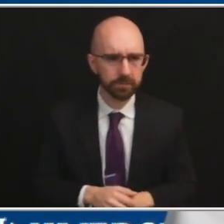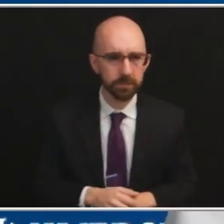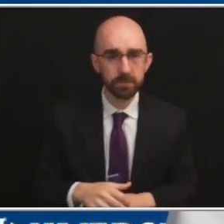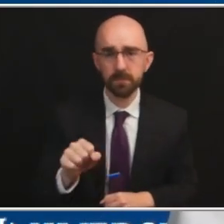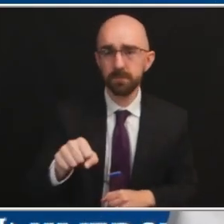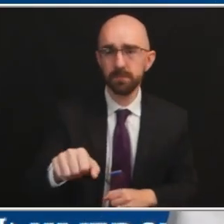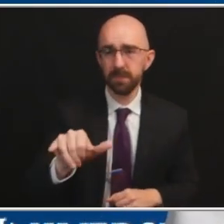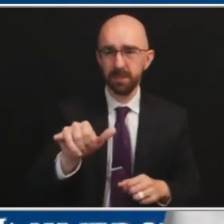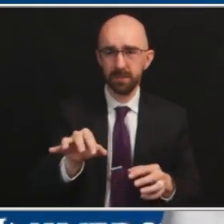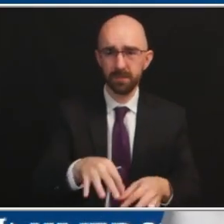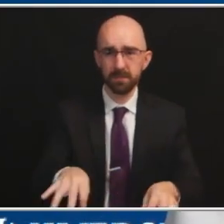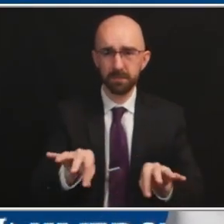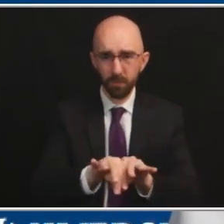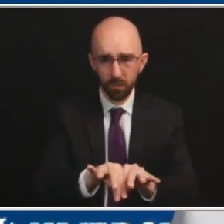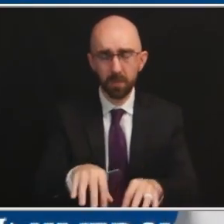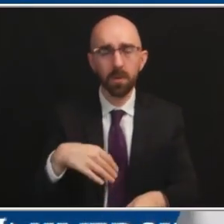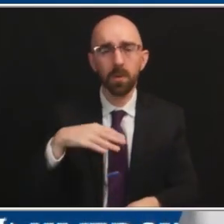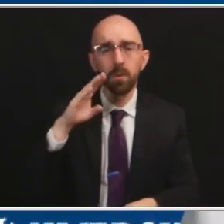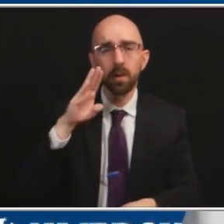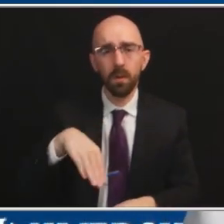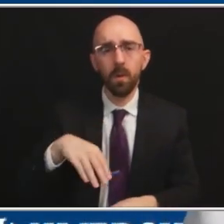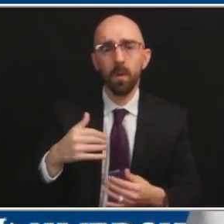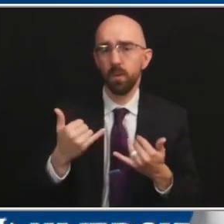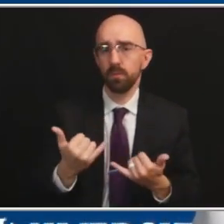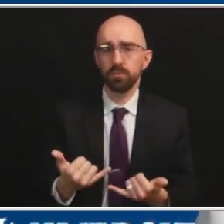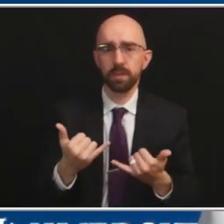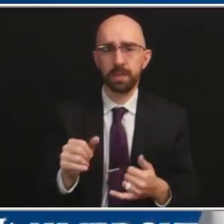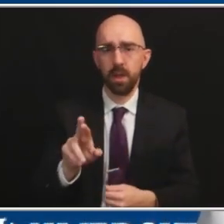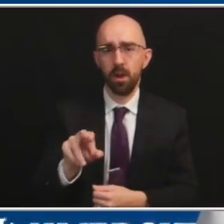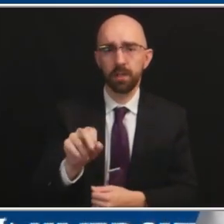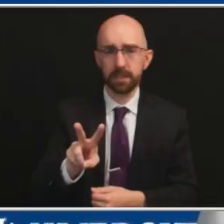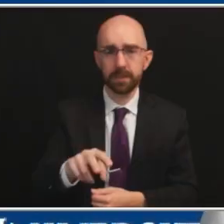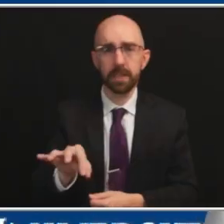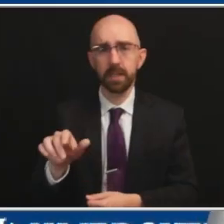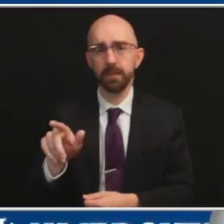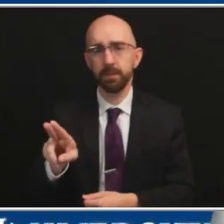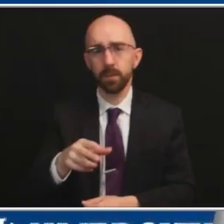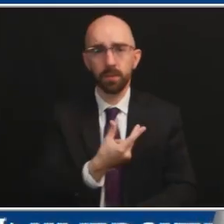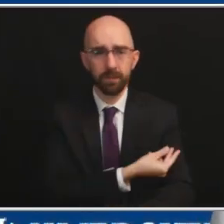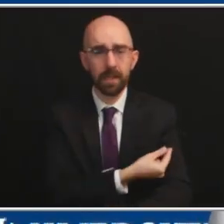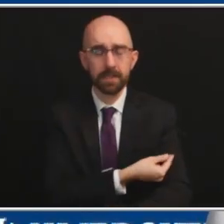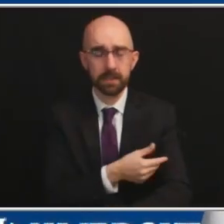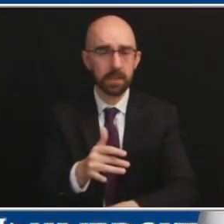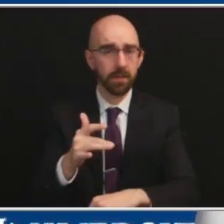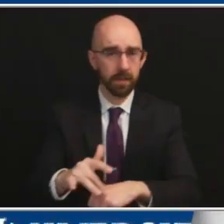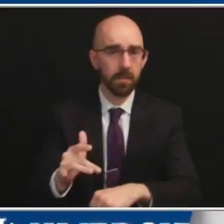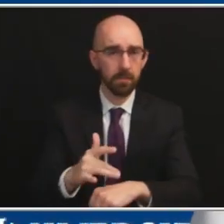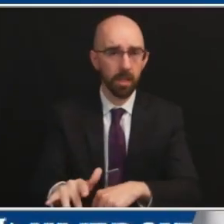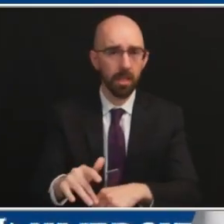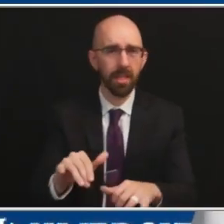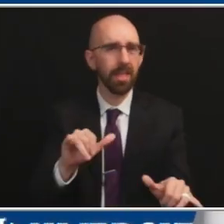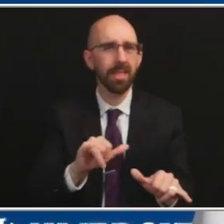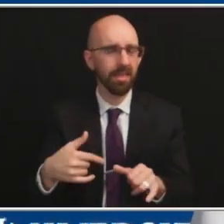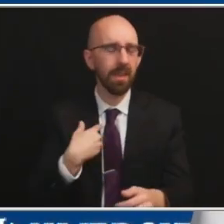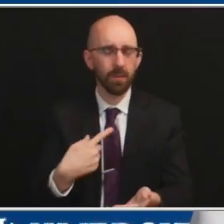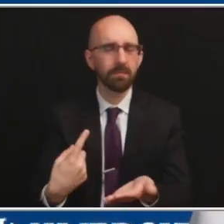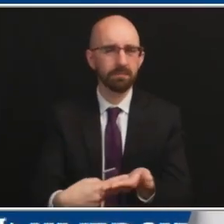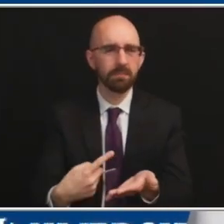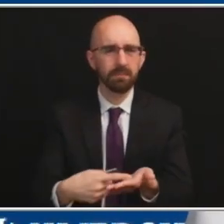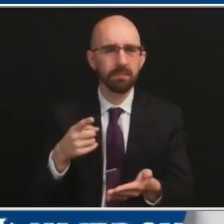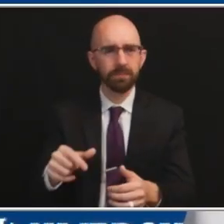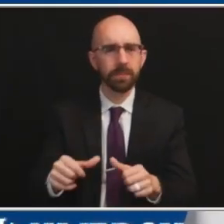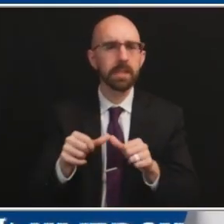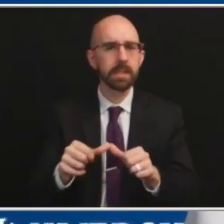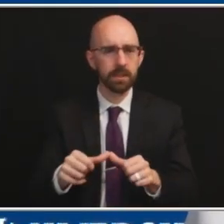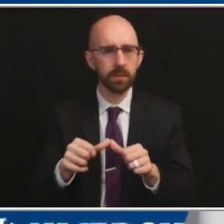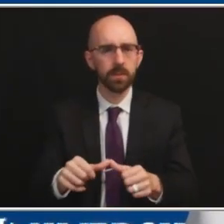We know that currently RSV and influenza vaccines are available, just as we talked about. There continues to be